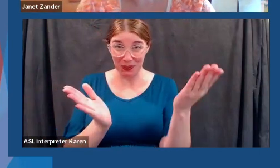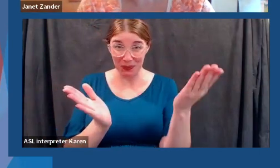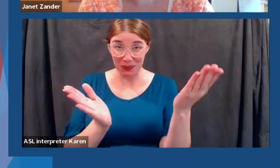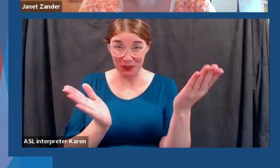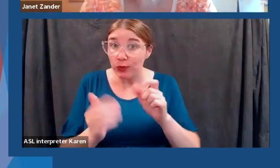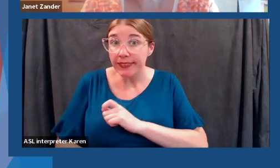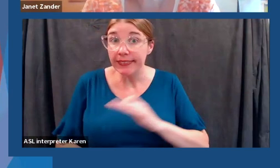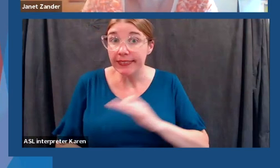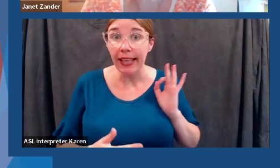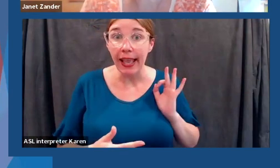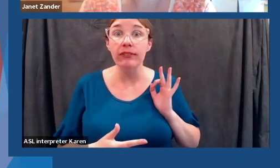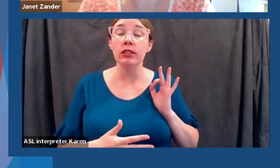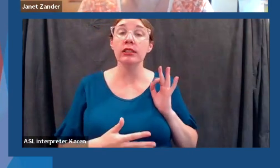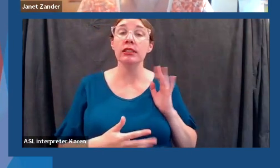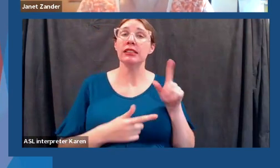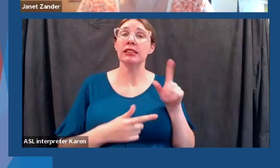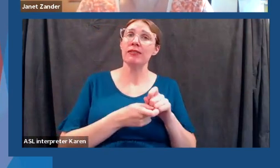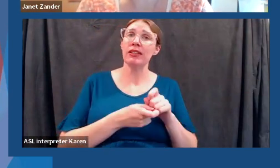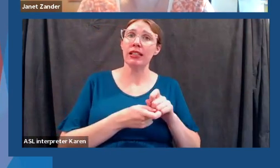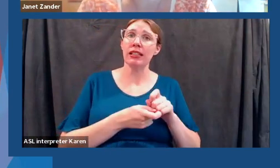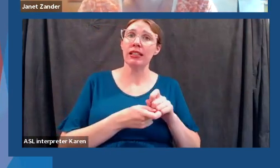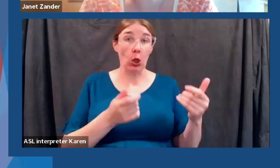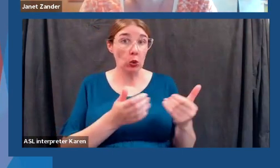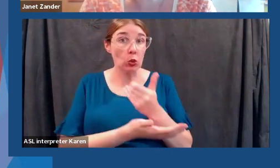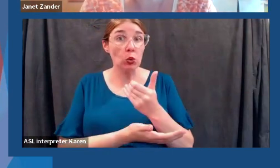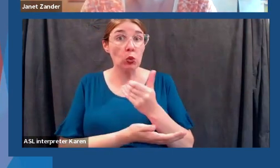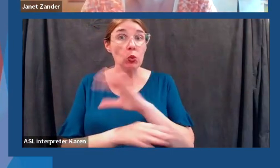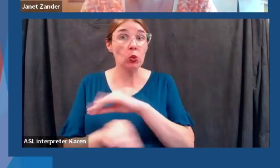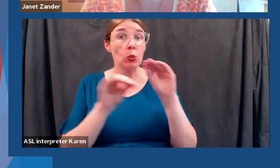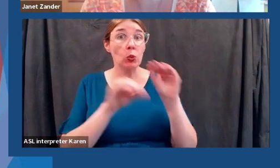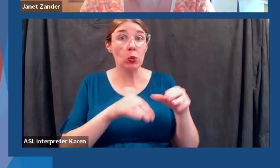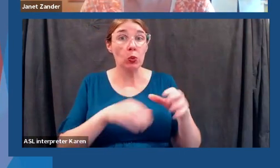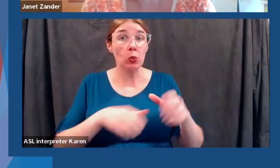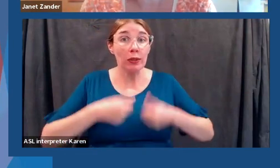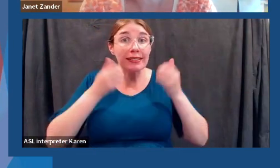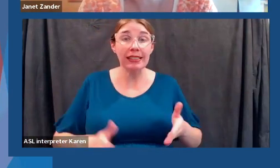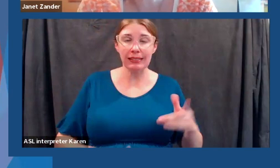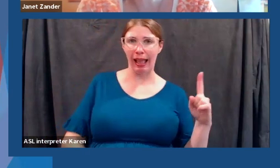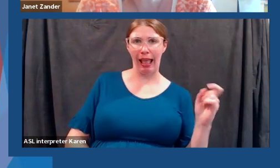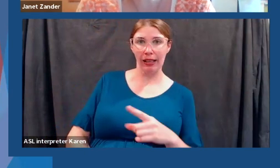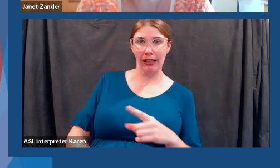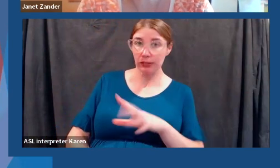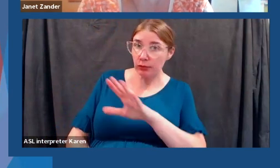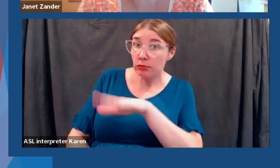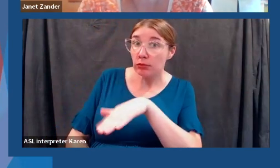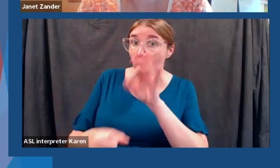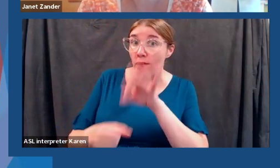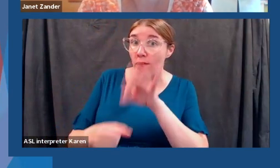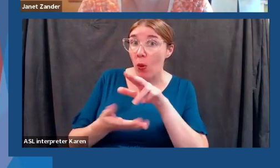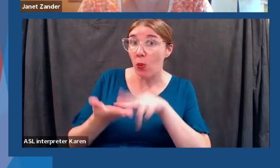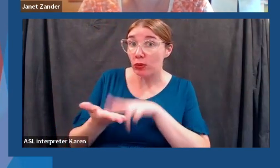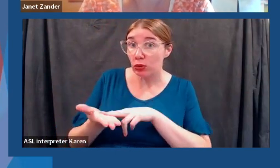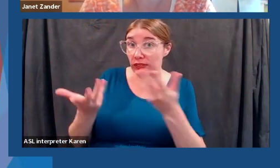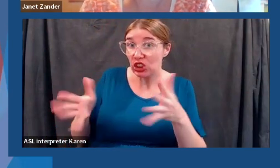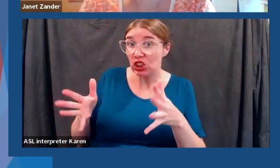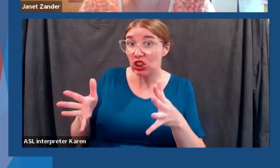facilities, to specifically ask new residents if they're registered to vote. It gives them a chance to express their desire to vote so that they're